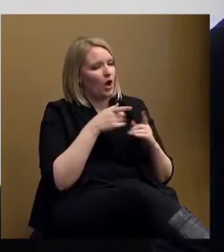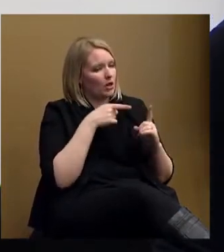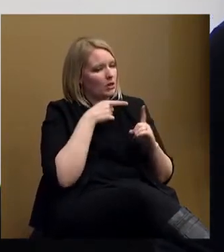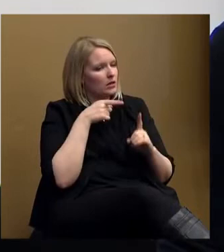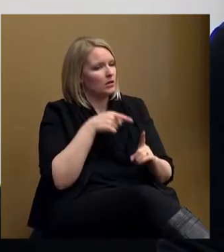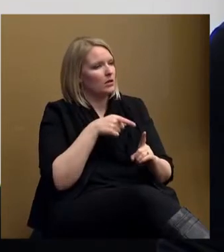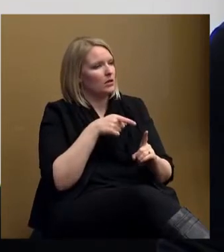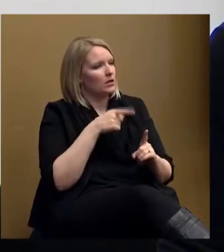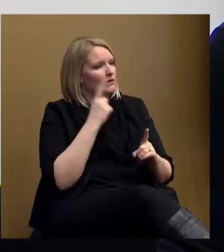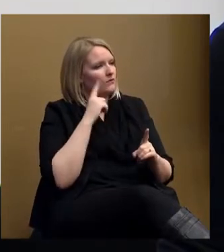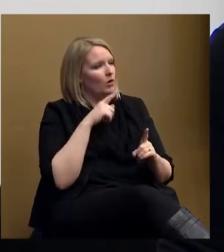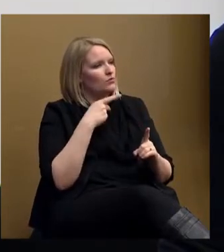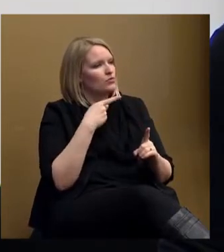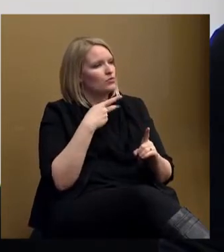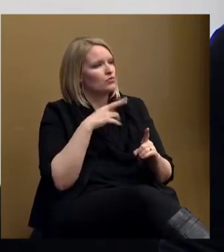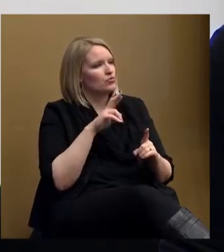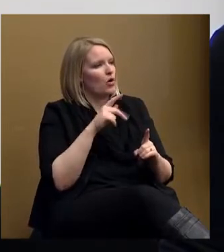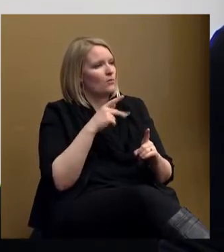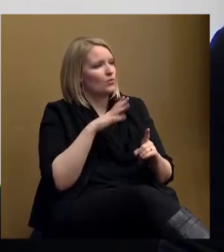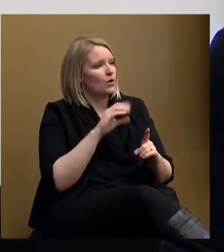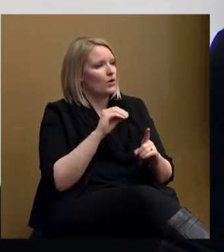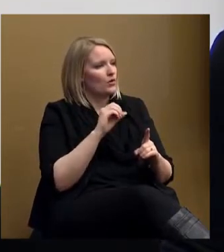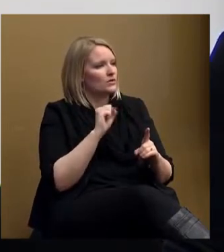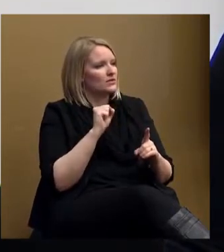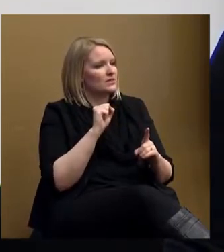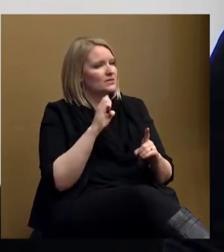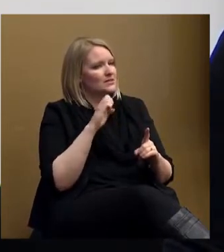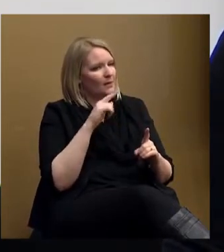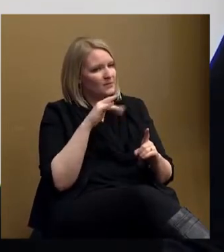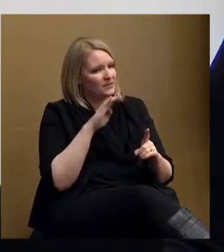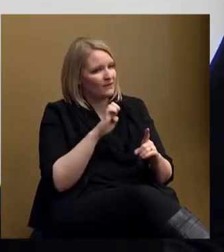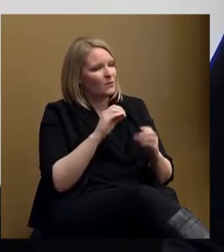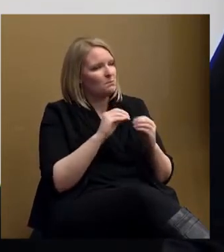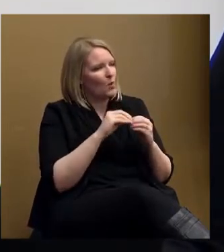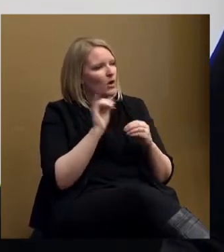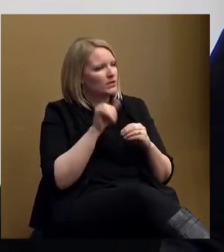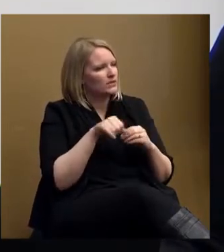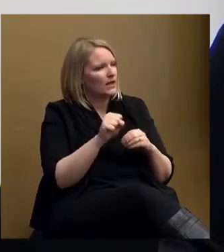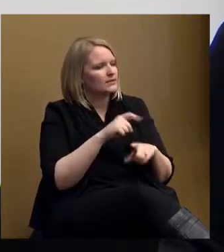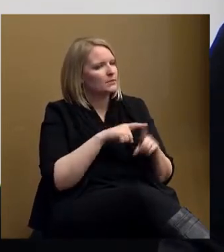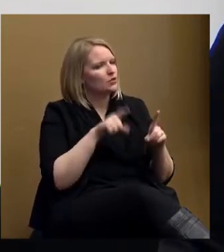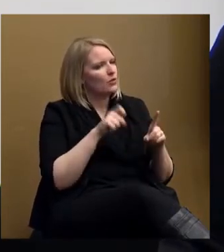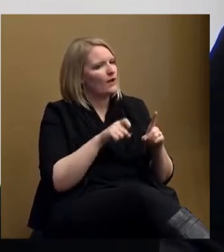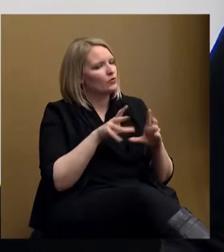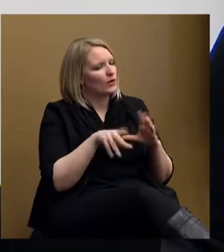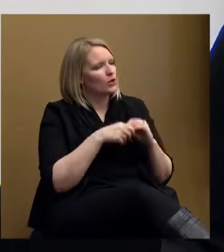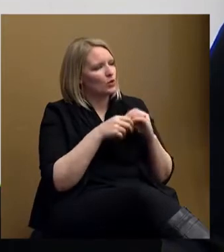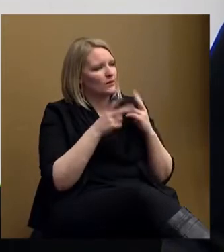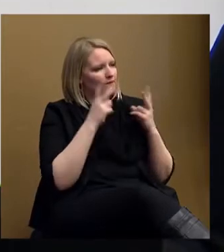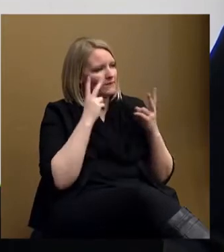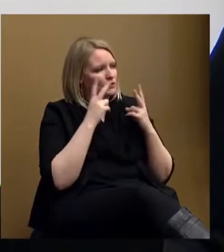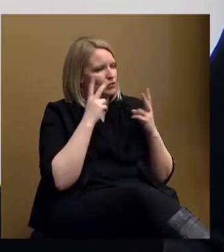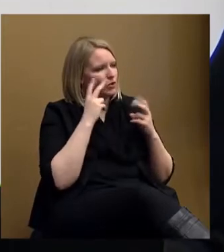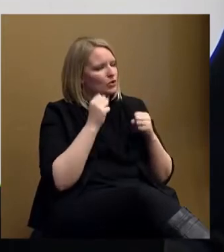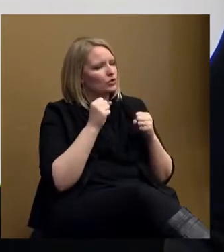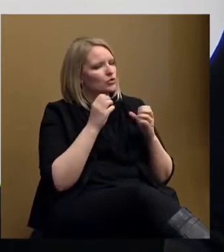probably toward the proprioceptive. There's more yeses, but you've got to get the visual intact. So I still think if we look at these prioritizing